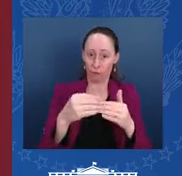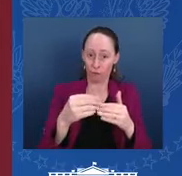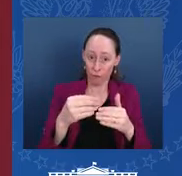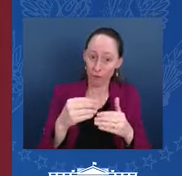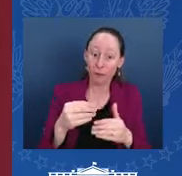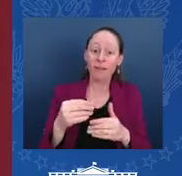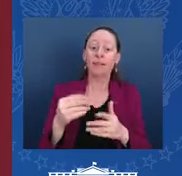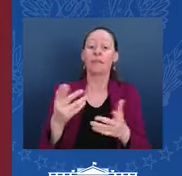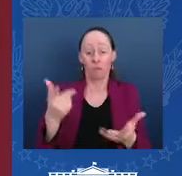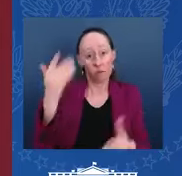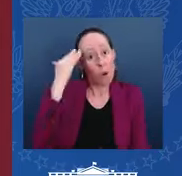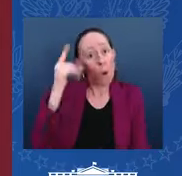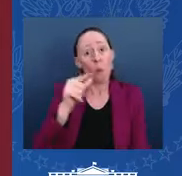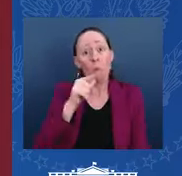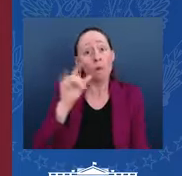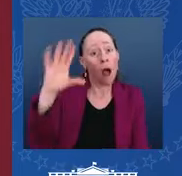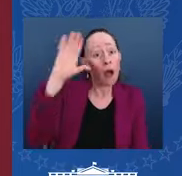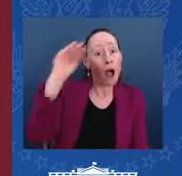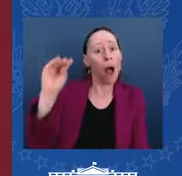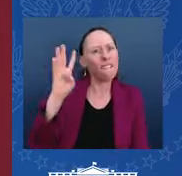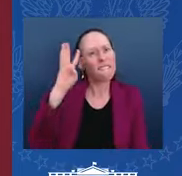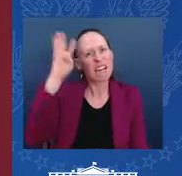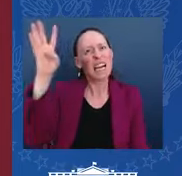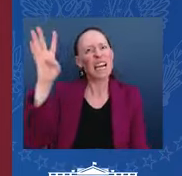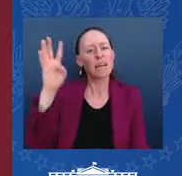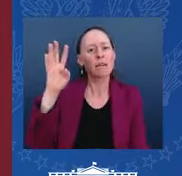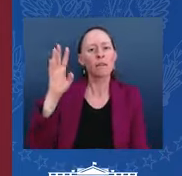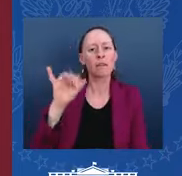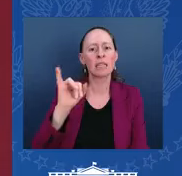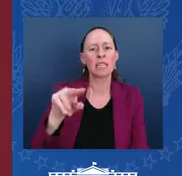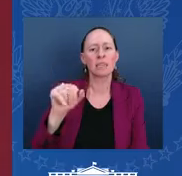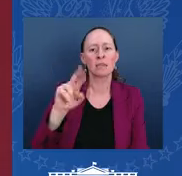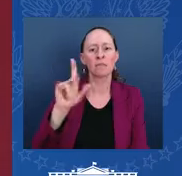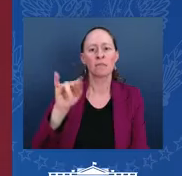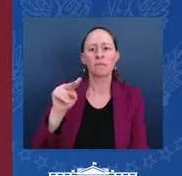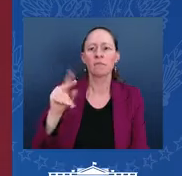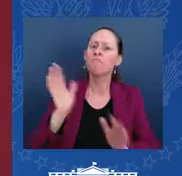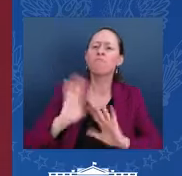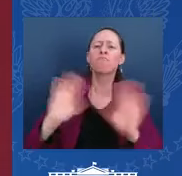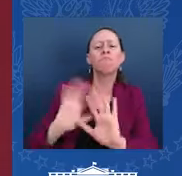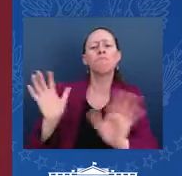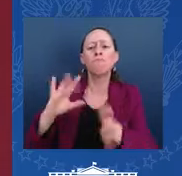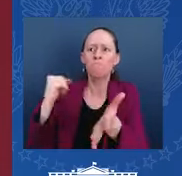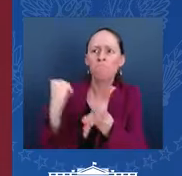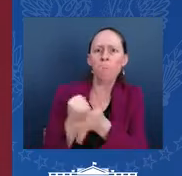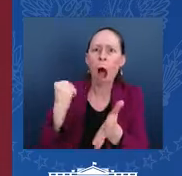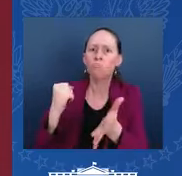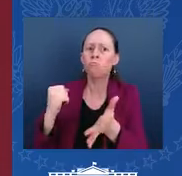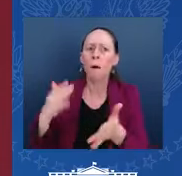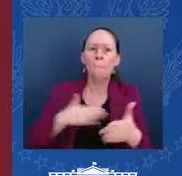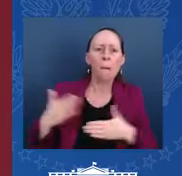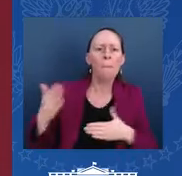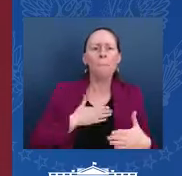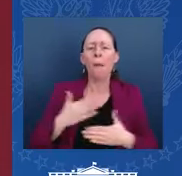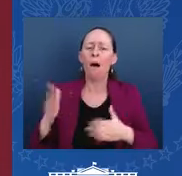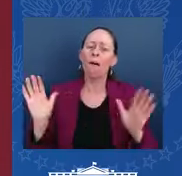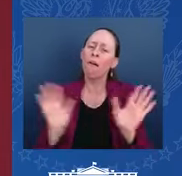it? He made sure that he didn't patent it because he wanted it available for everyone. For everyone. That's what he